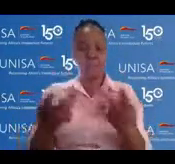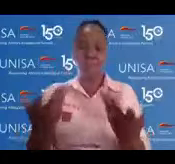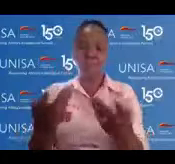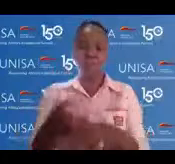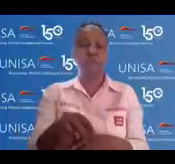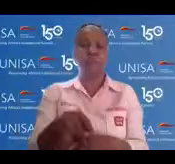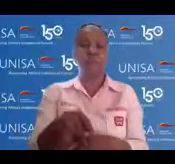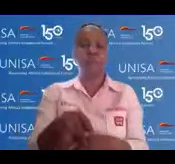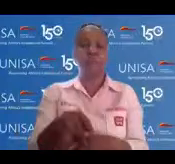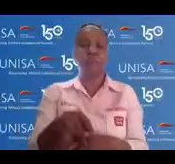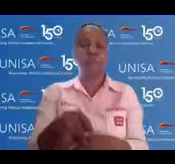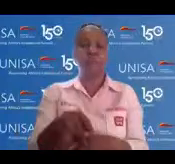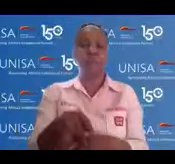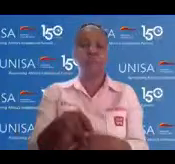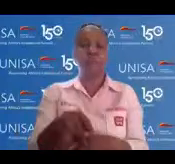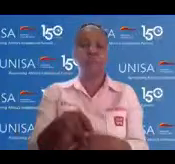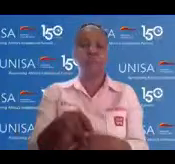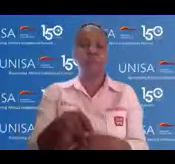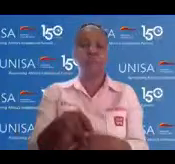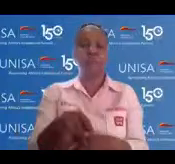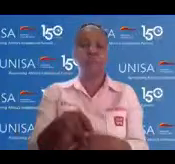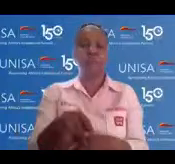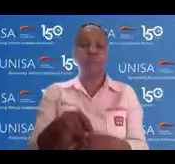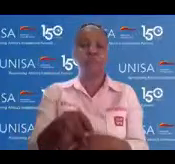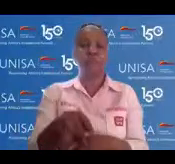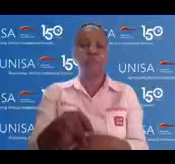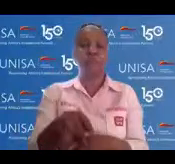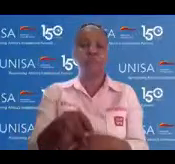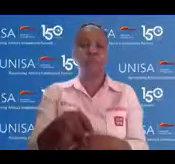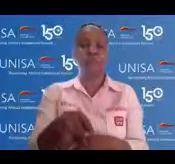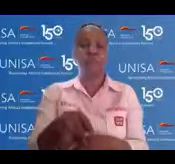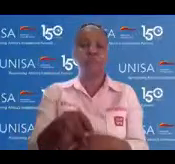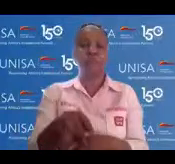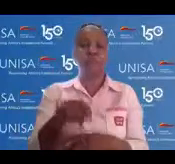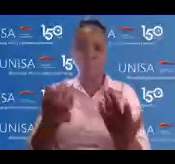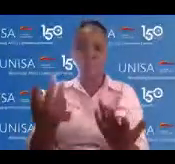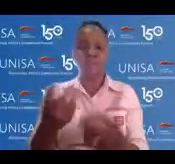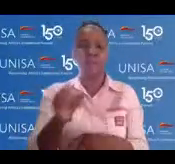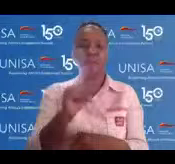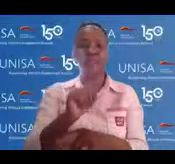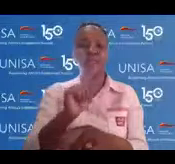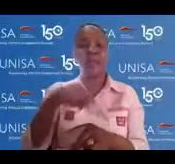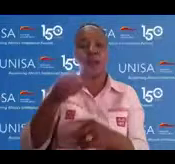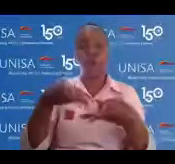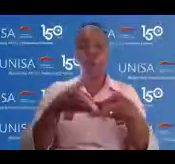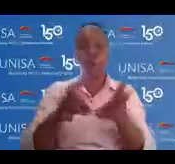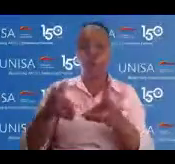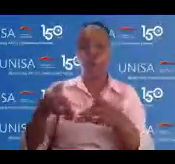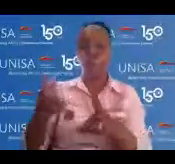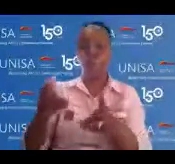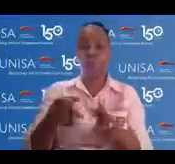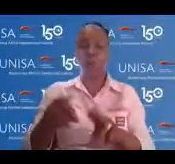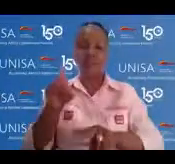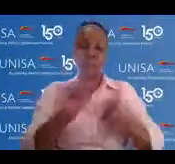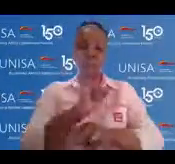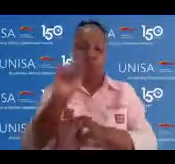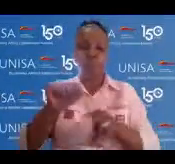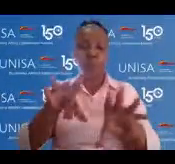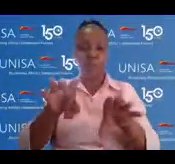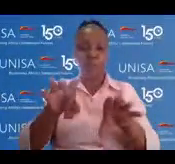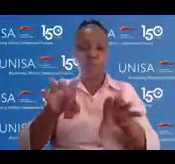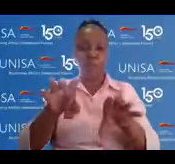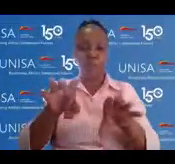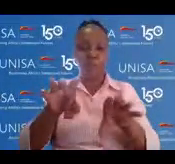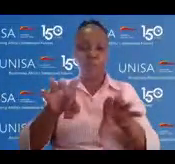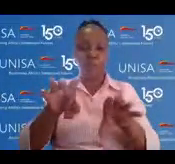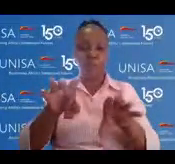days in the future, then you won't obviously be able to see, right? So then this is another way to check your exams. What proctoring tool am I going to use? So